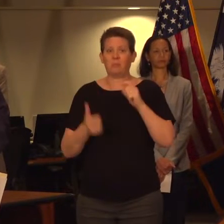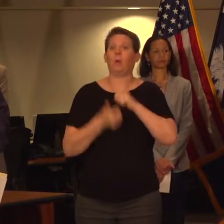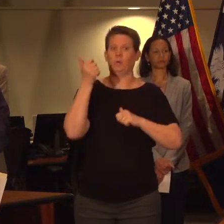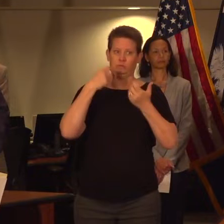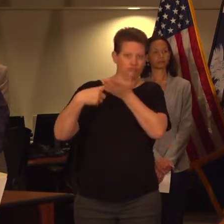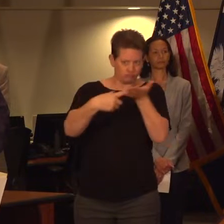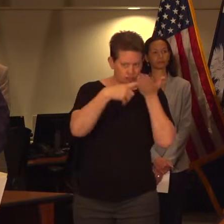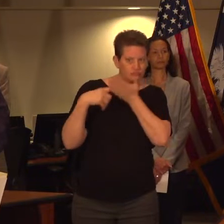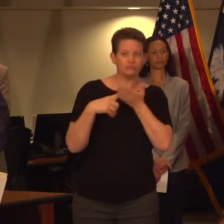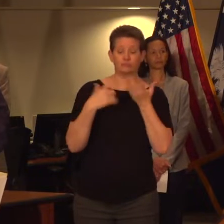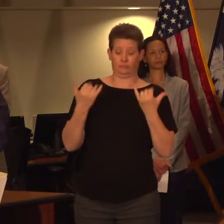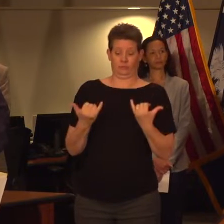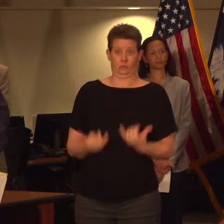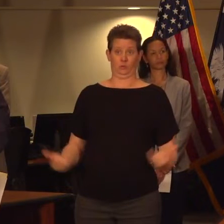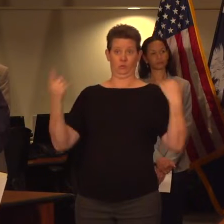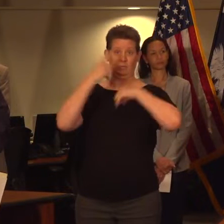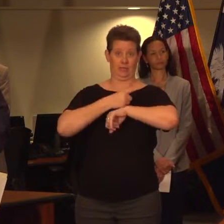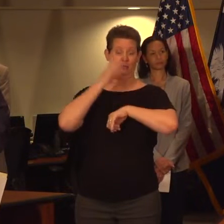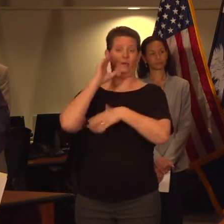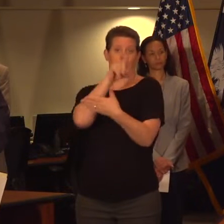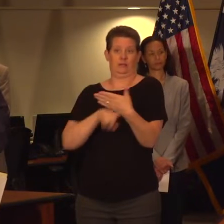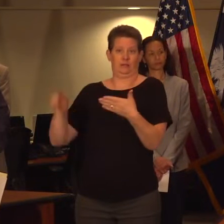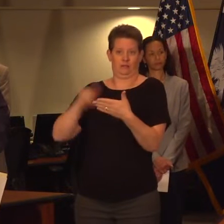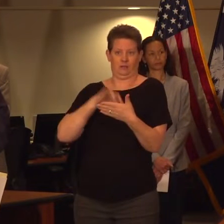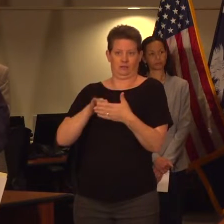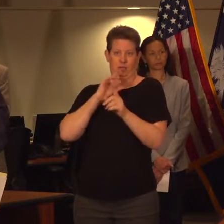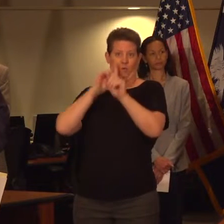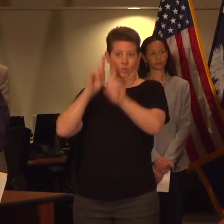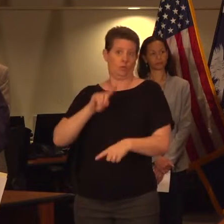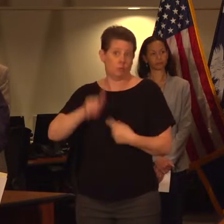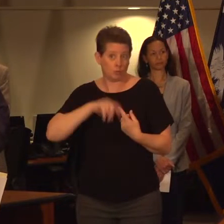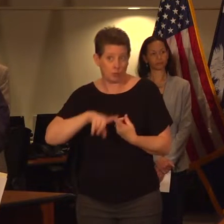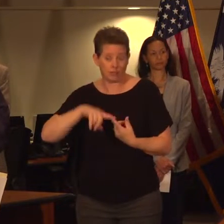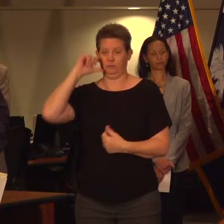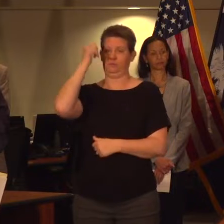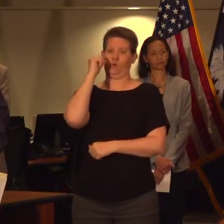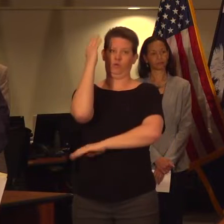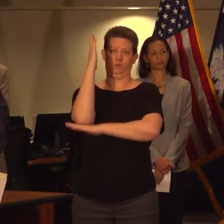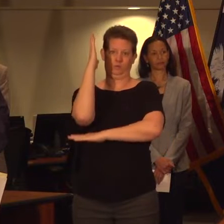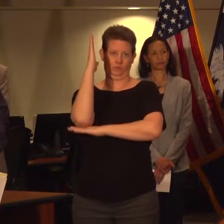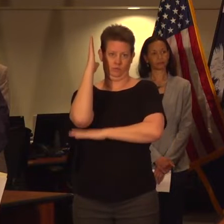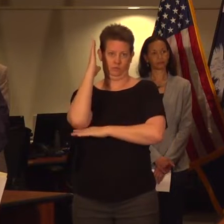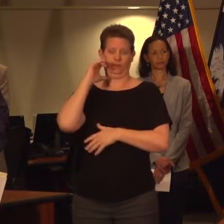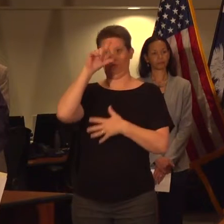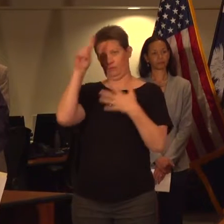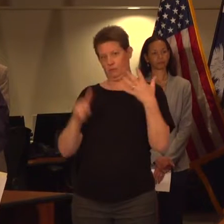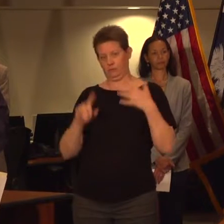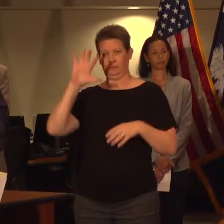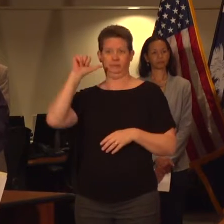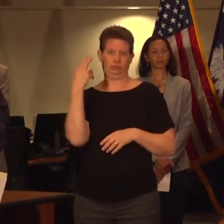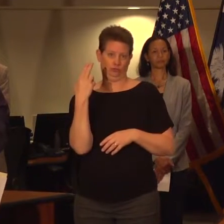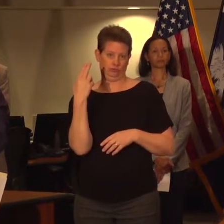And today I am canceling that order effective as of noon tomorrow for those beaches, and taking